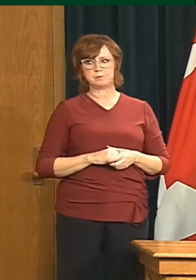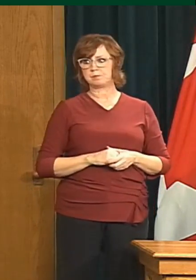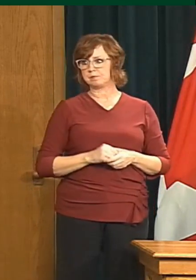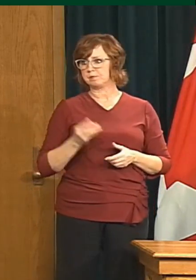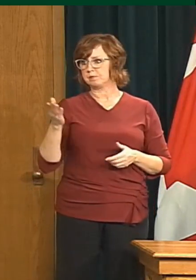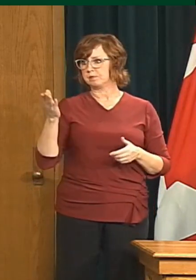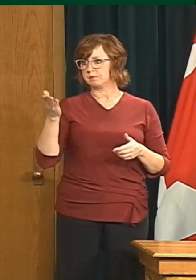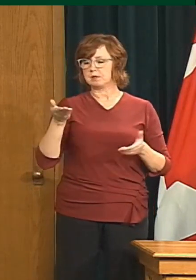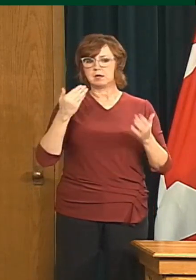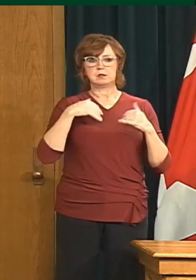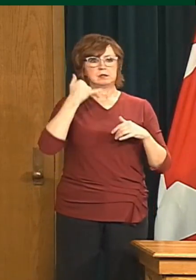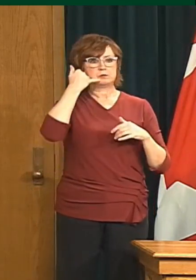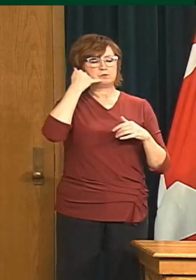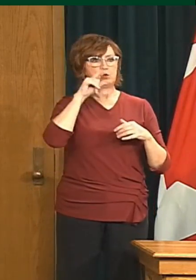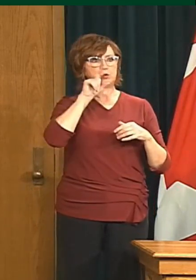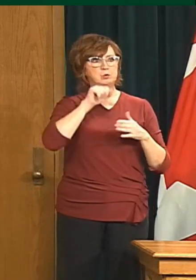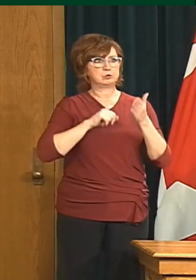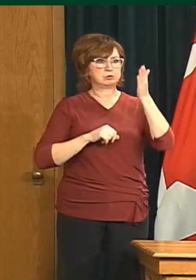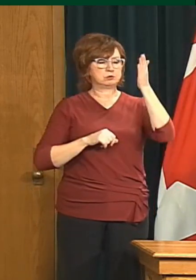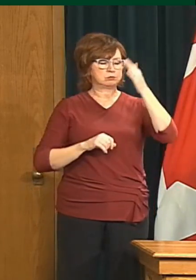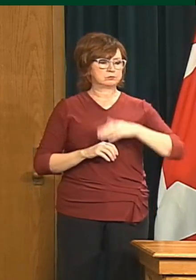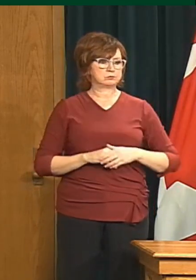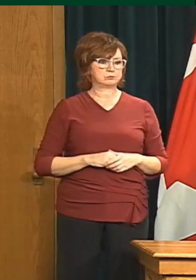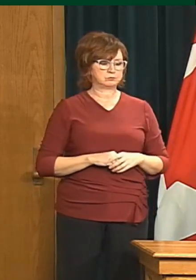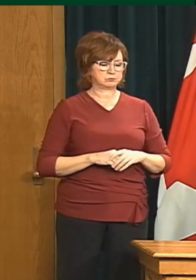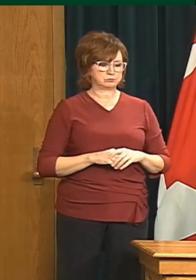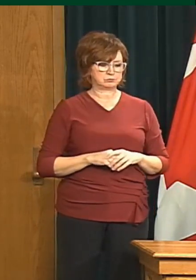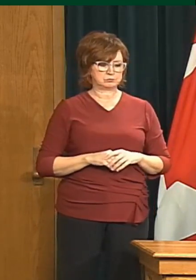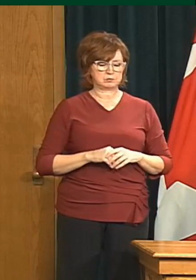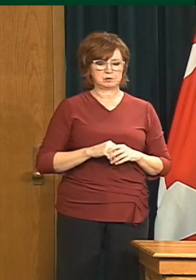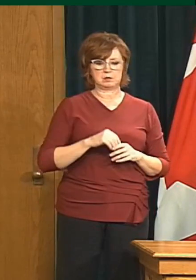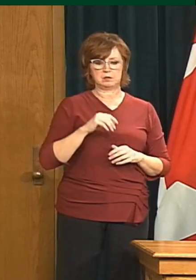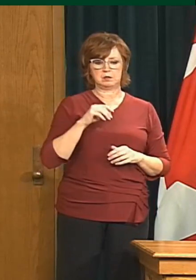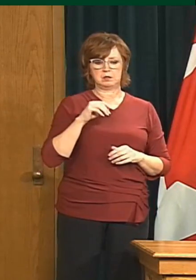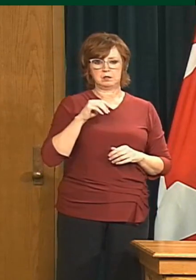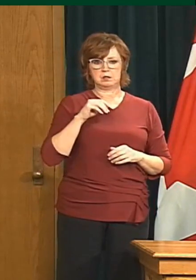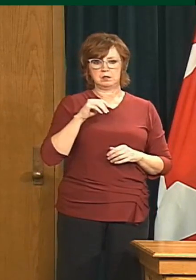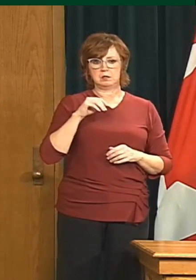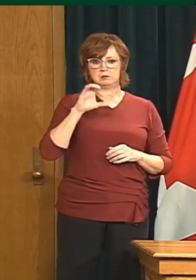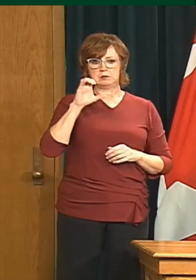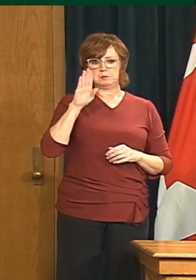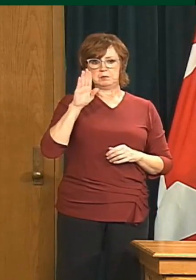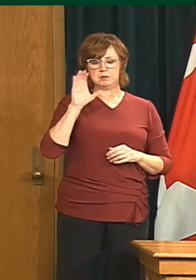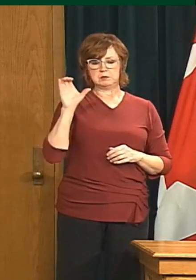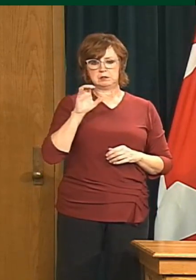We'll take our next question from the phone line, operator. We have Morgan Majeski with CBC.